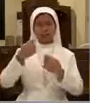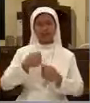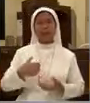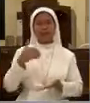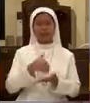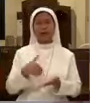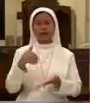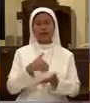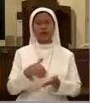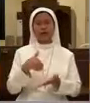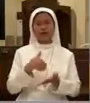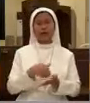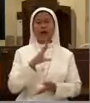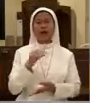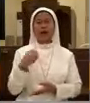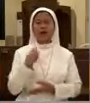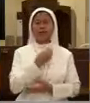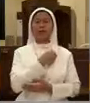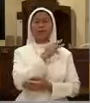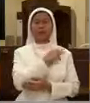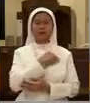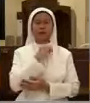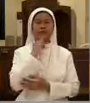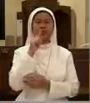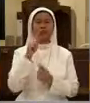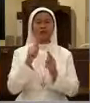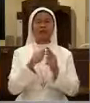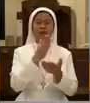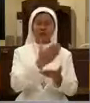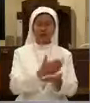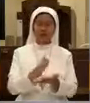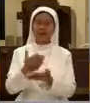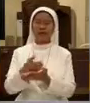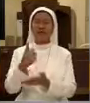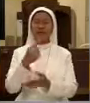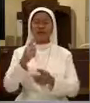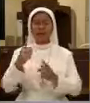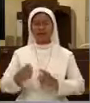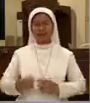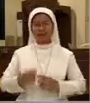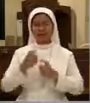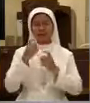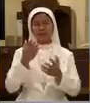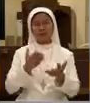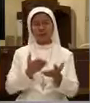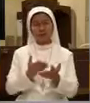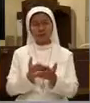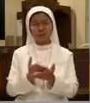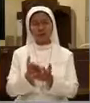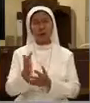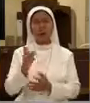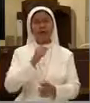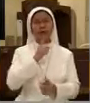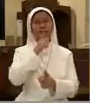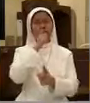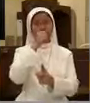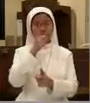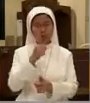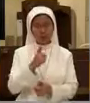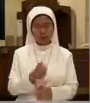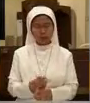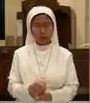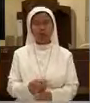And our mission is to share the gift through a credible witness of